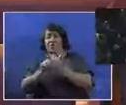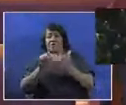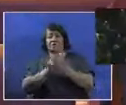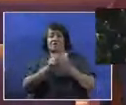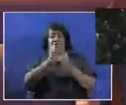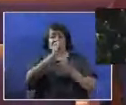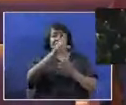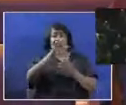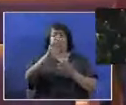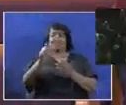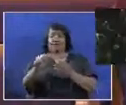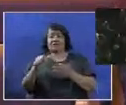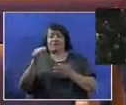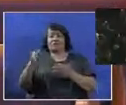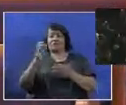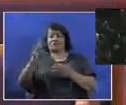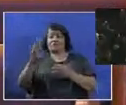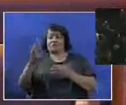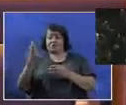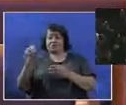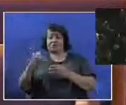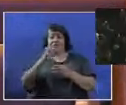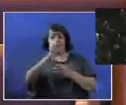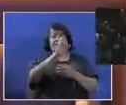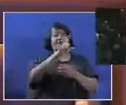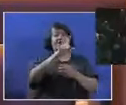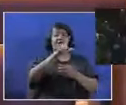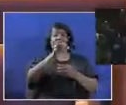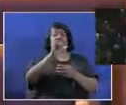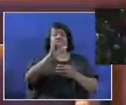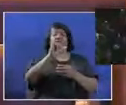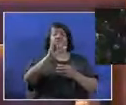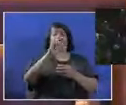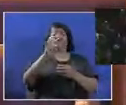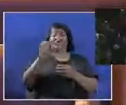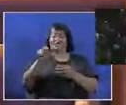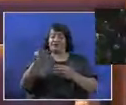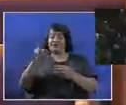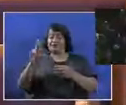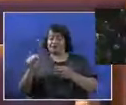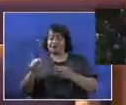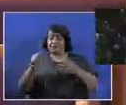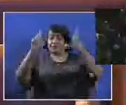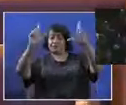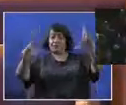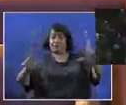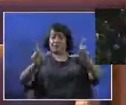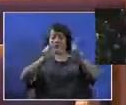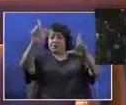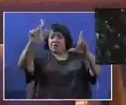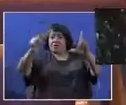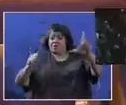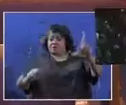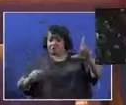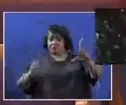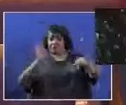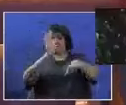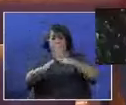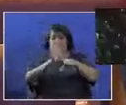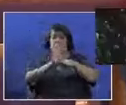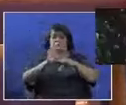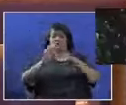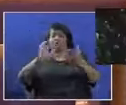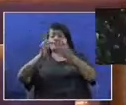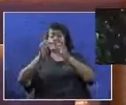visit ssclive.org, again, ssclive.org, and scroll to the bottom of every page on the church's website, and you'll see that